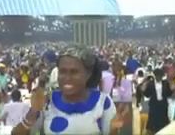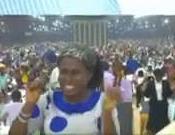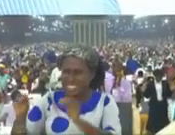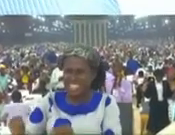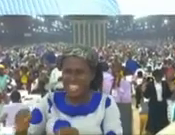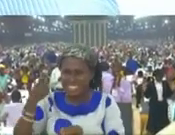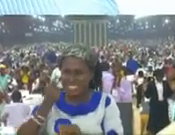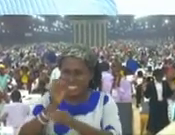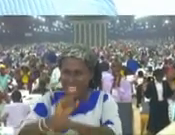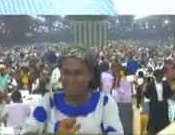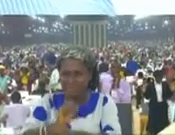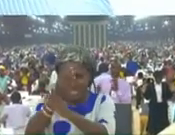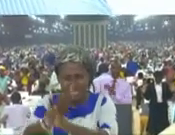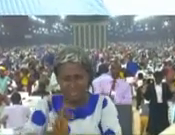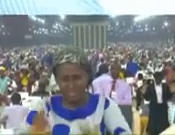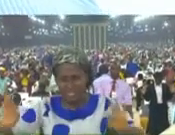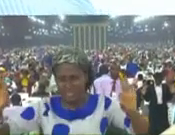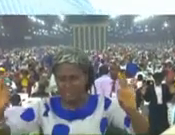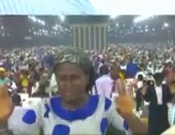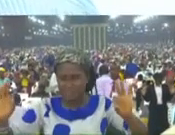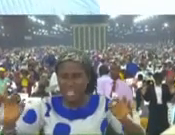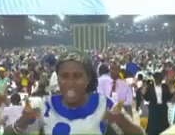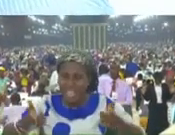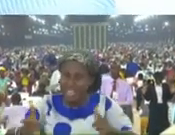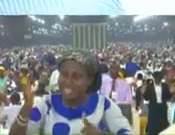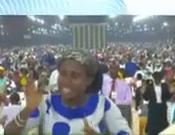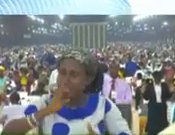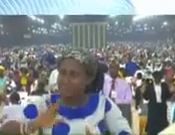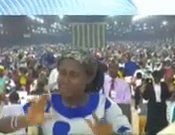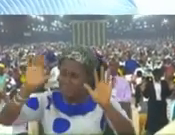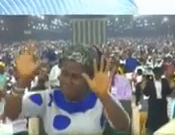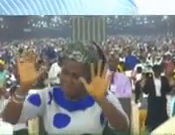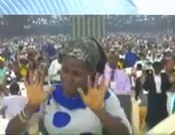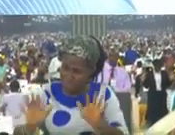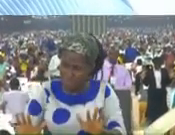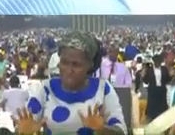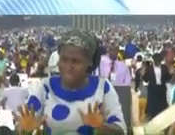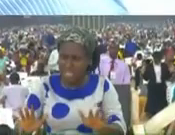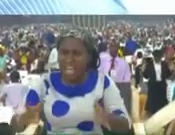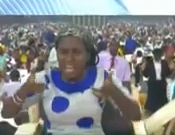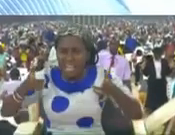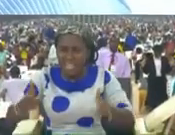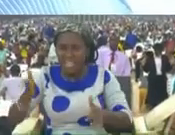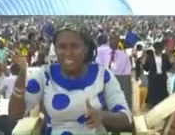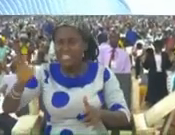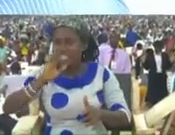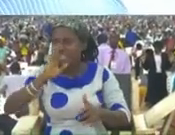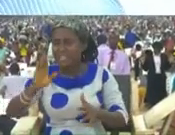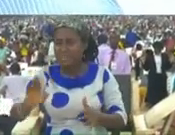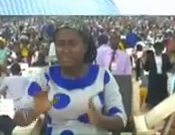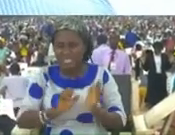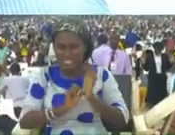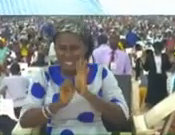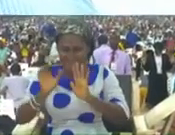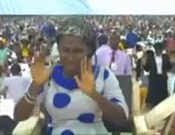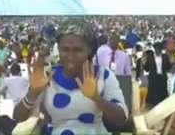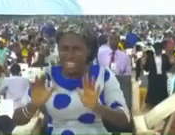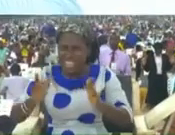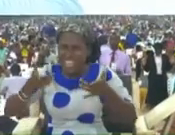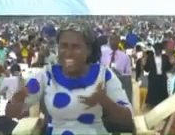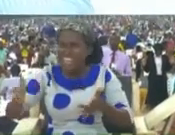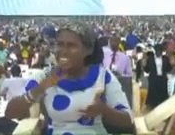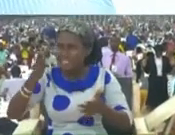free. Let there be miracles. Let there be signs. Let there